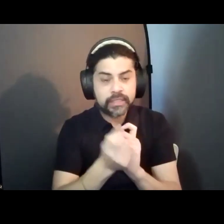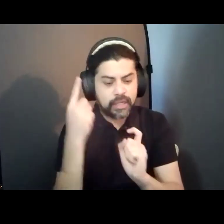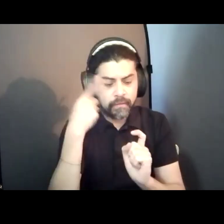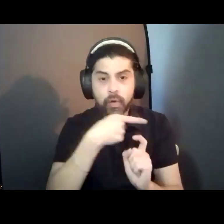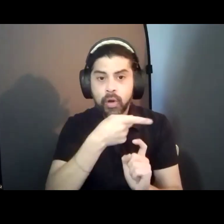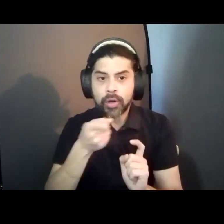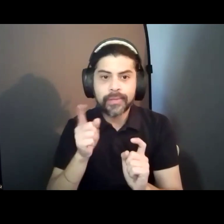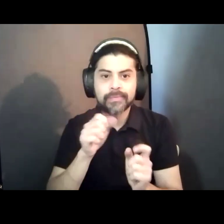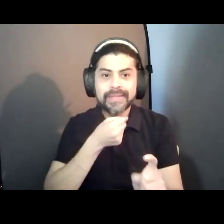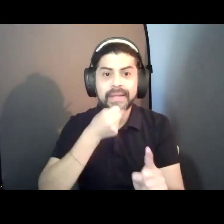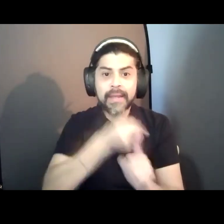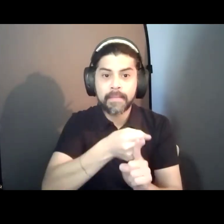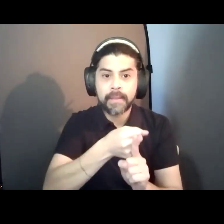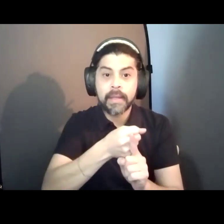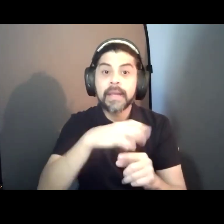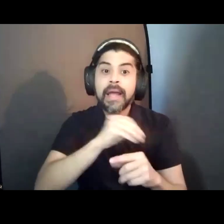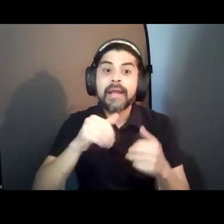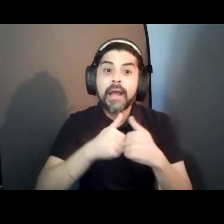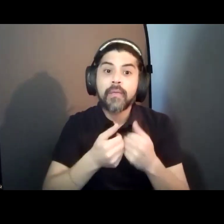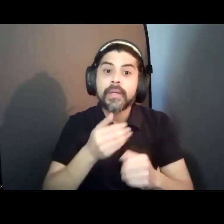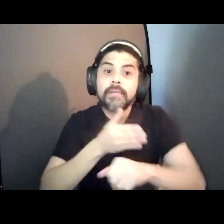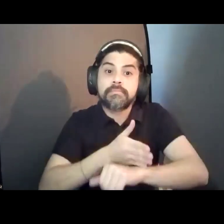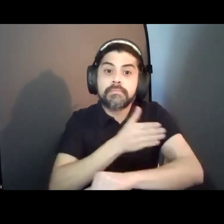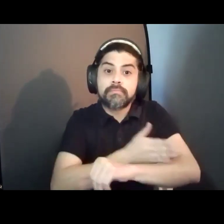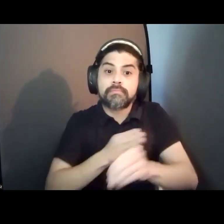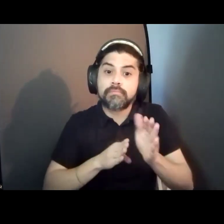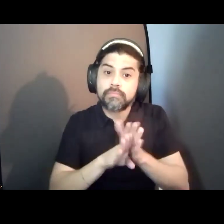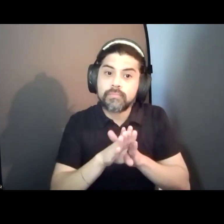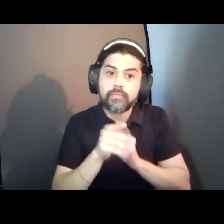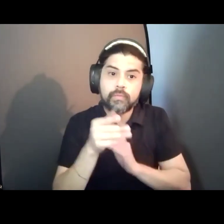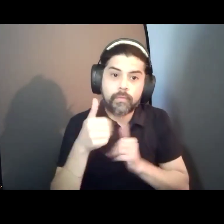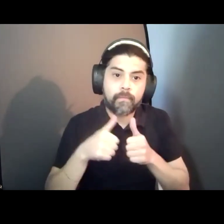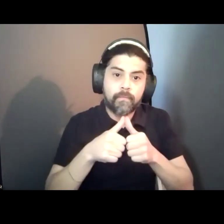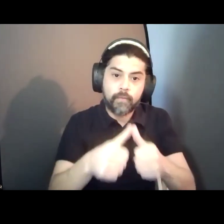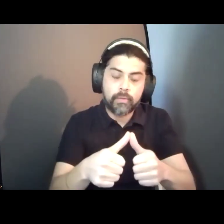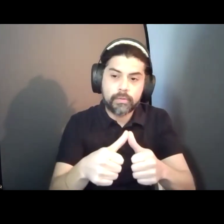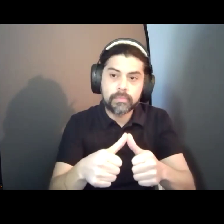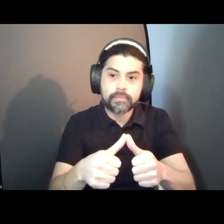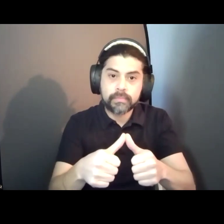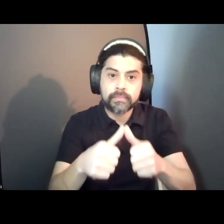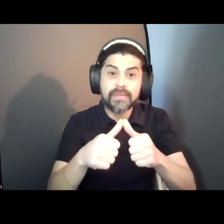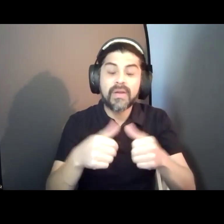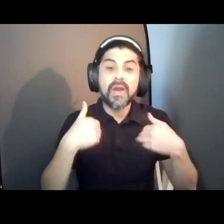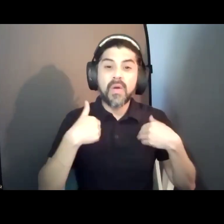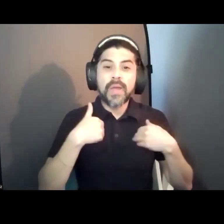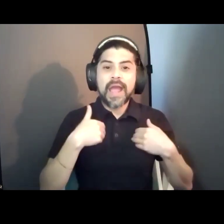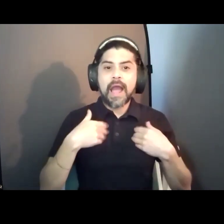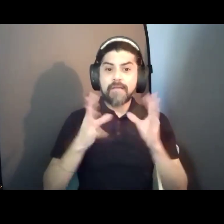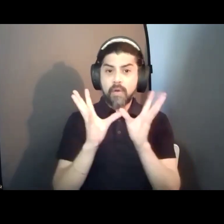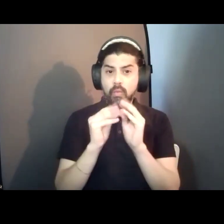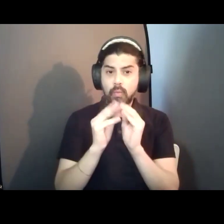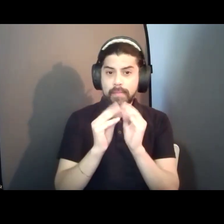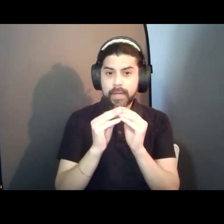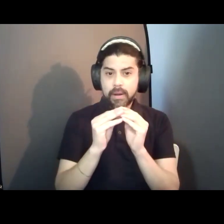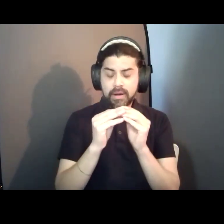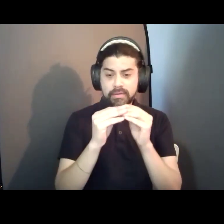and again, what we can do going forward. So a lot of work happening on that front. We have a webinar series. We'll put it in the chat